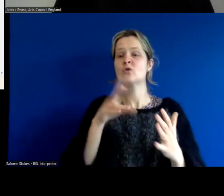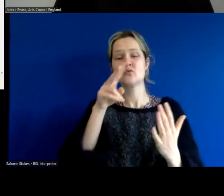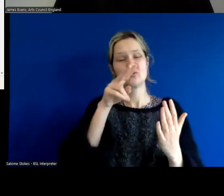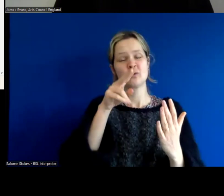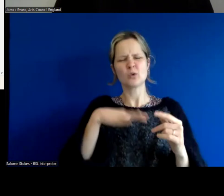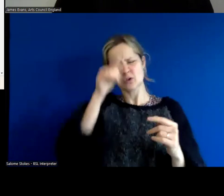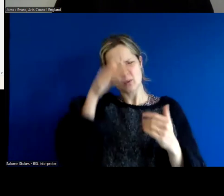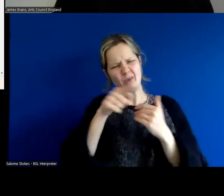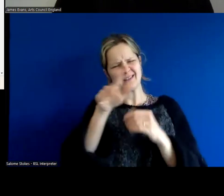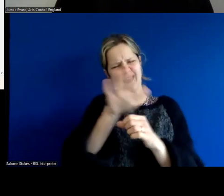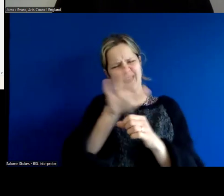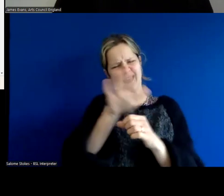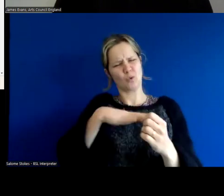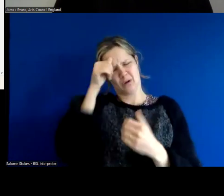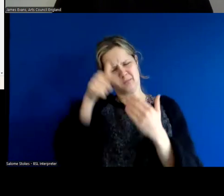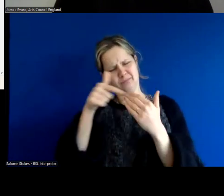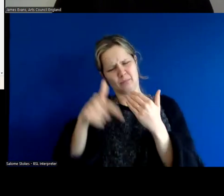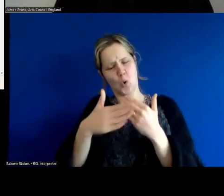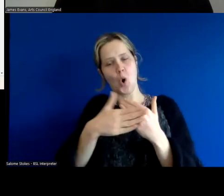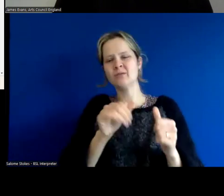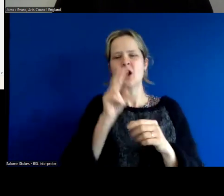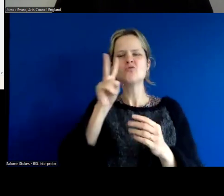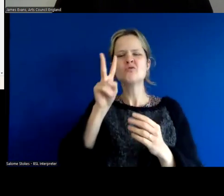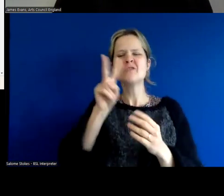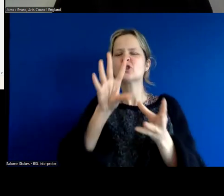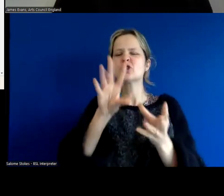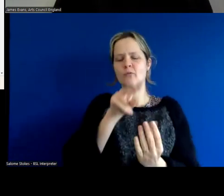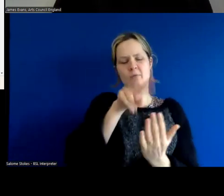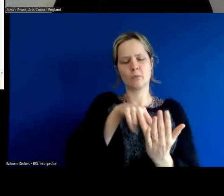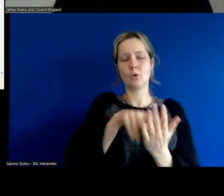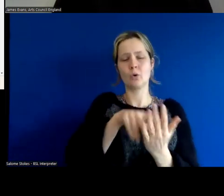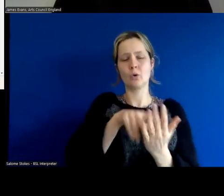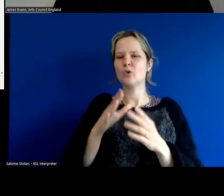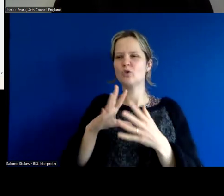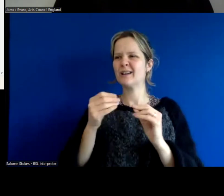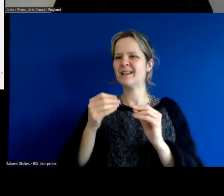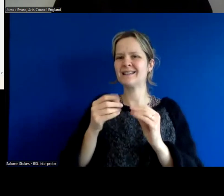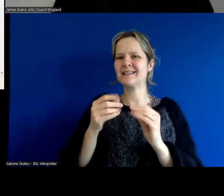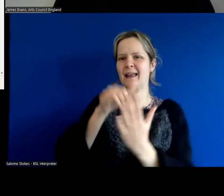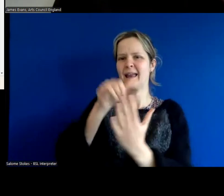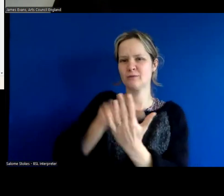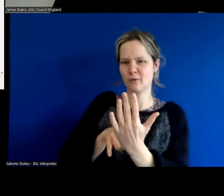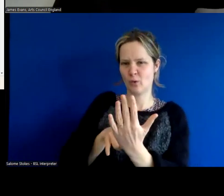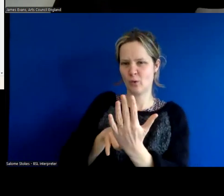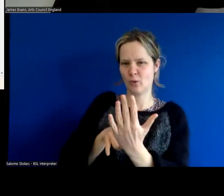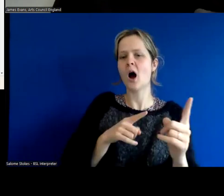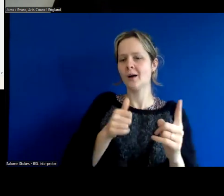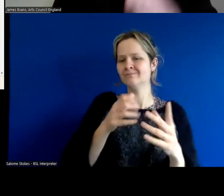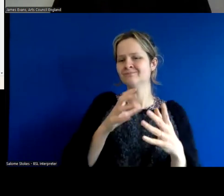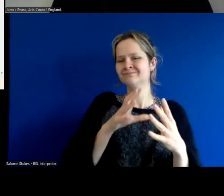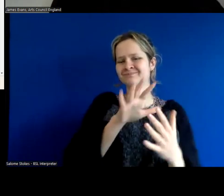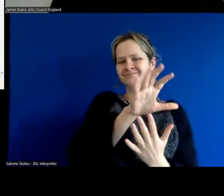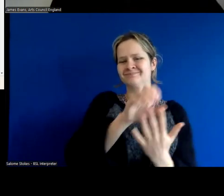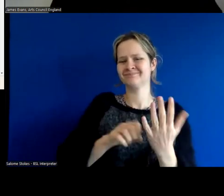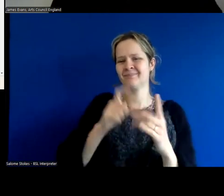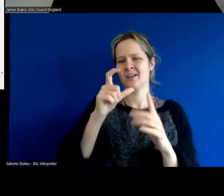that snapshot. But if you want to delve deeper, or if you're working on a really detailed funding application, this custom report might be more useful to give you that kind of